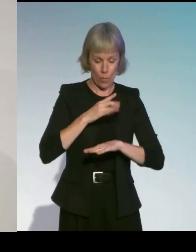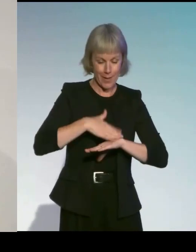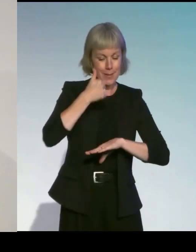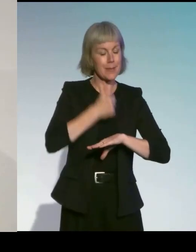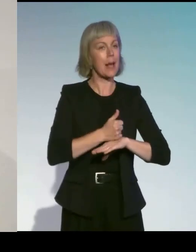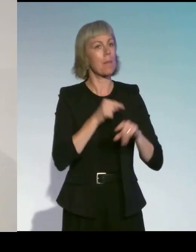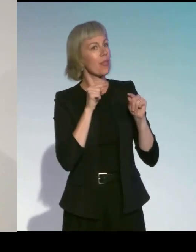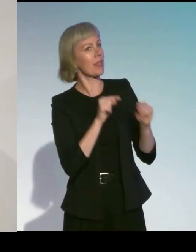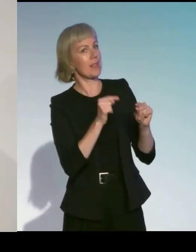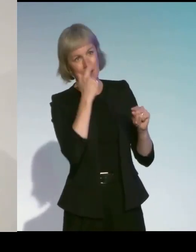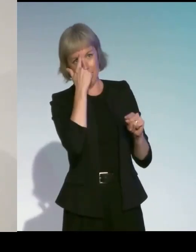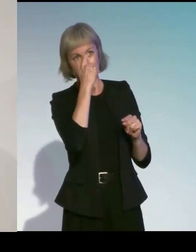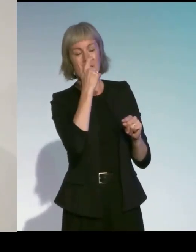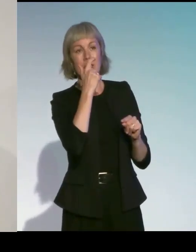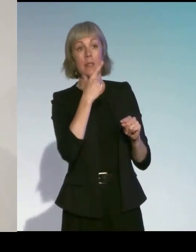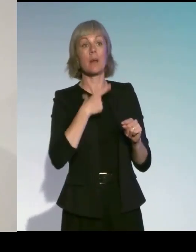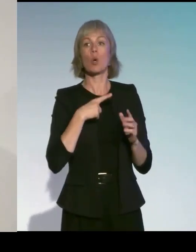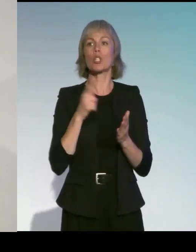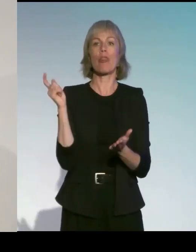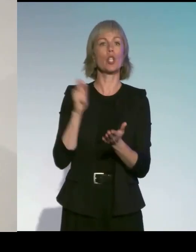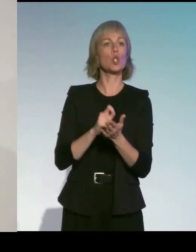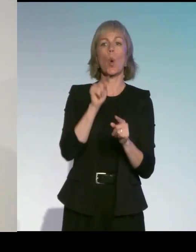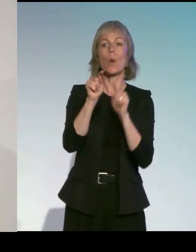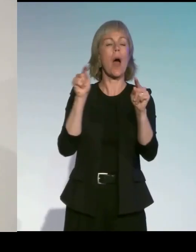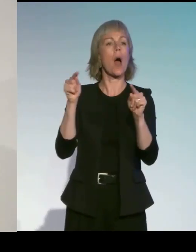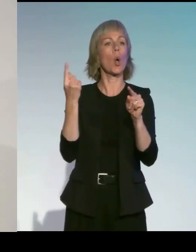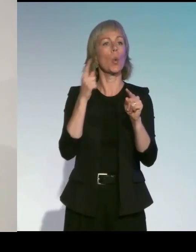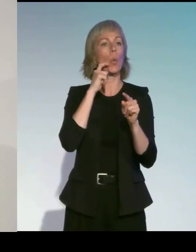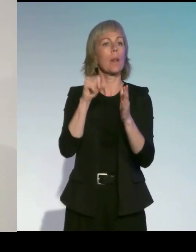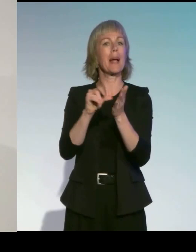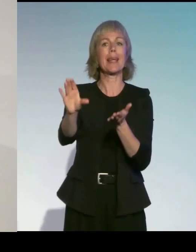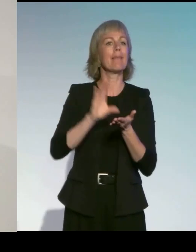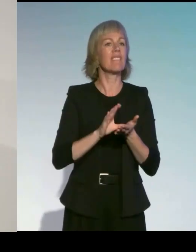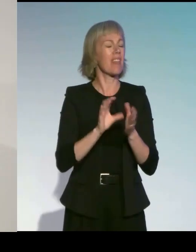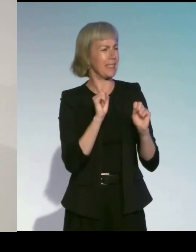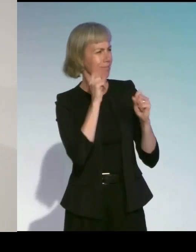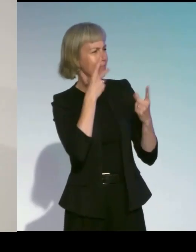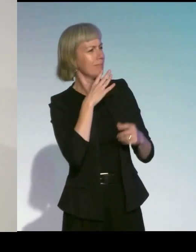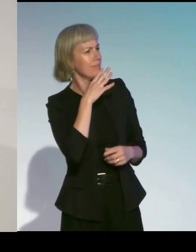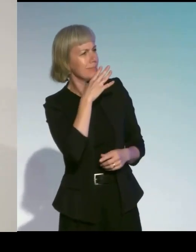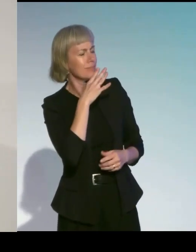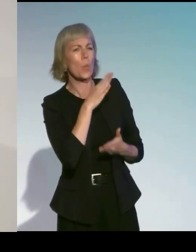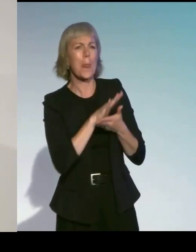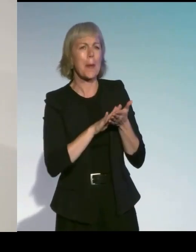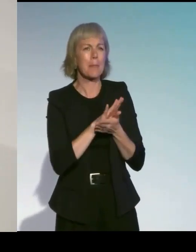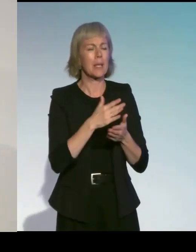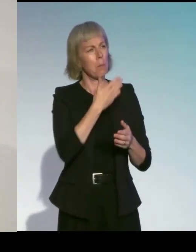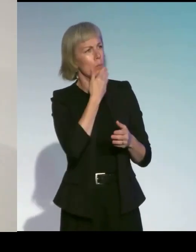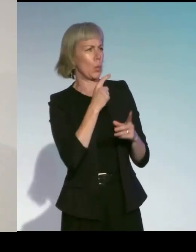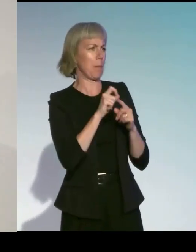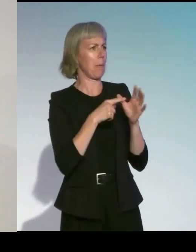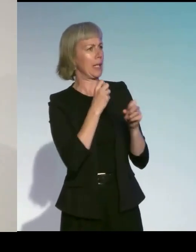this is because the donors didn't understand what we're talking about. They didn't understand what beauty pageant